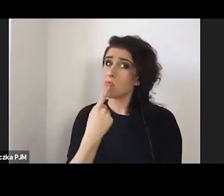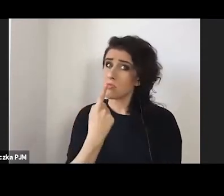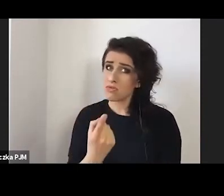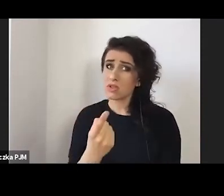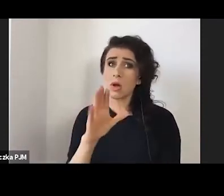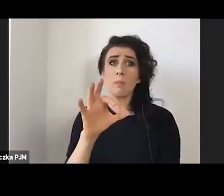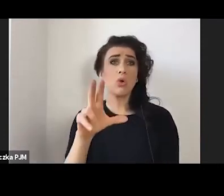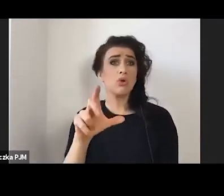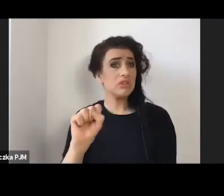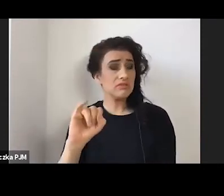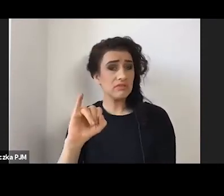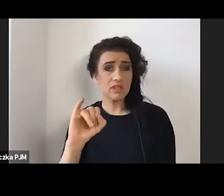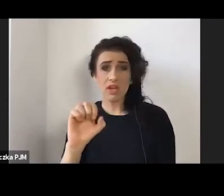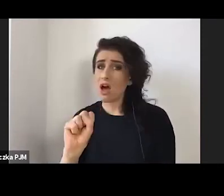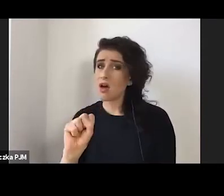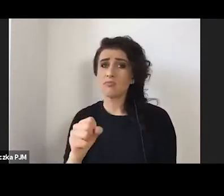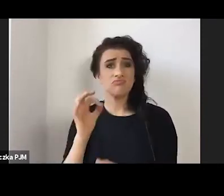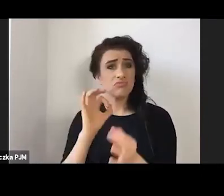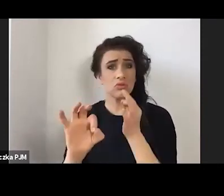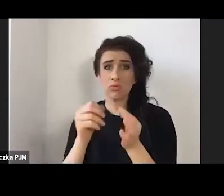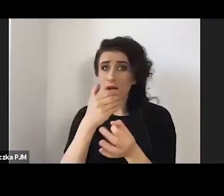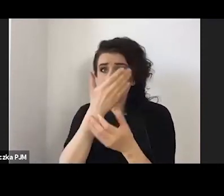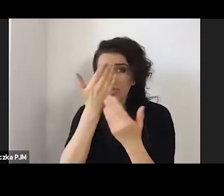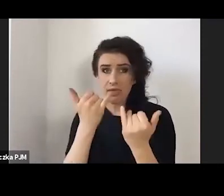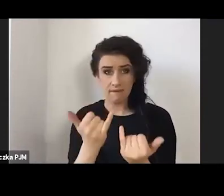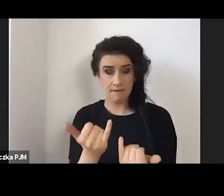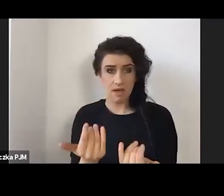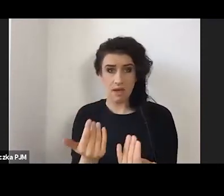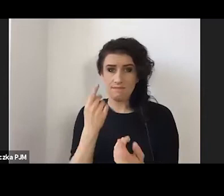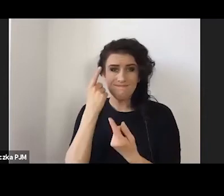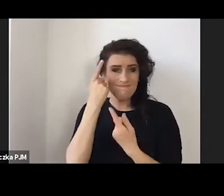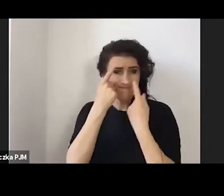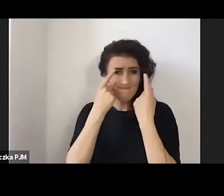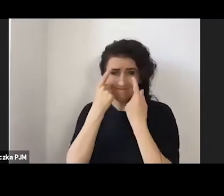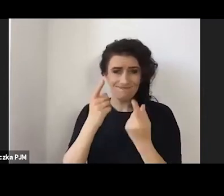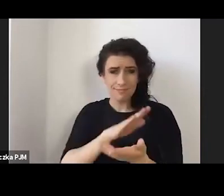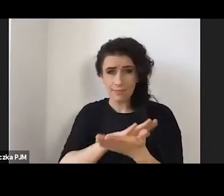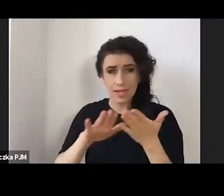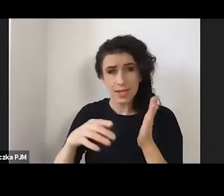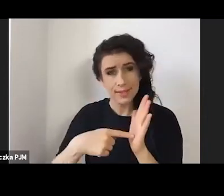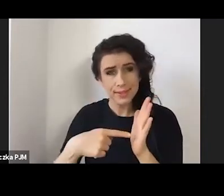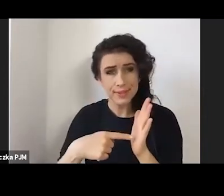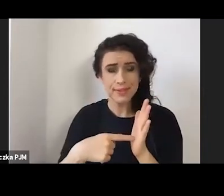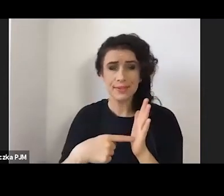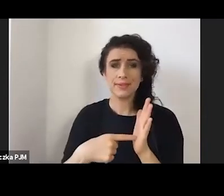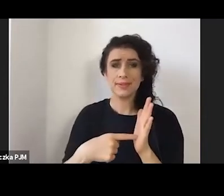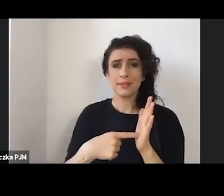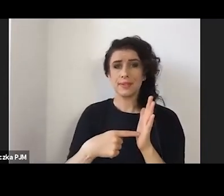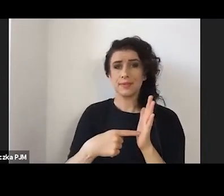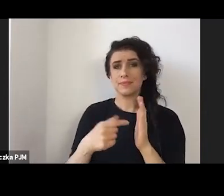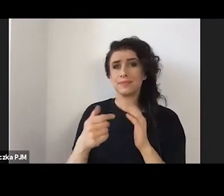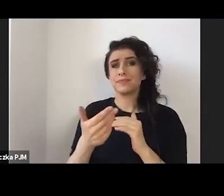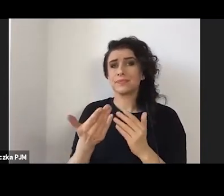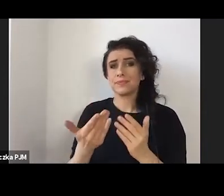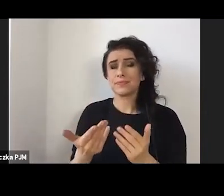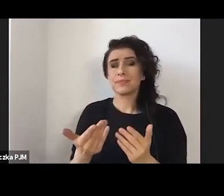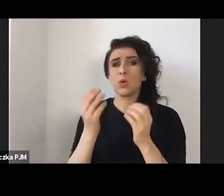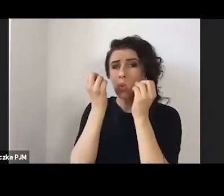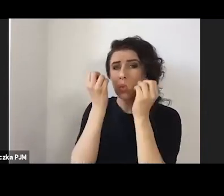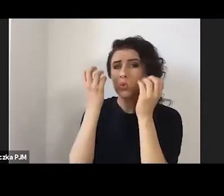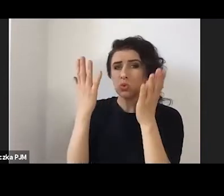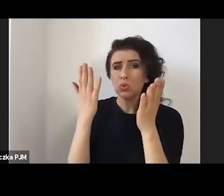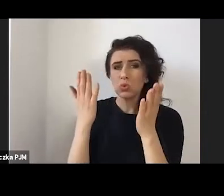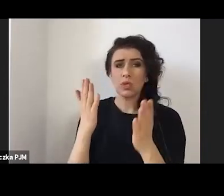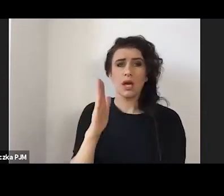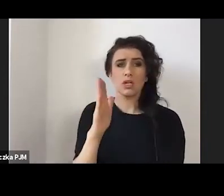don't visibilize the chauvinistic culture, something we are all used to, and